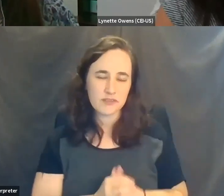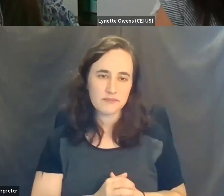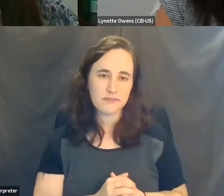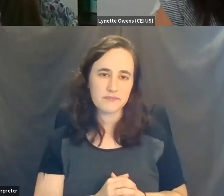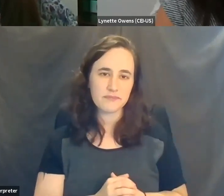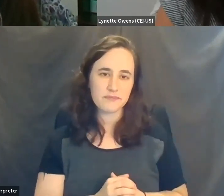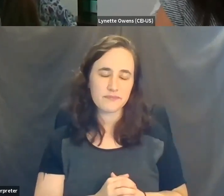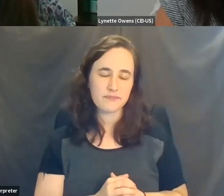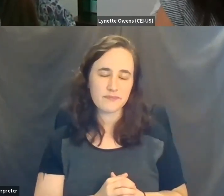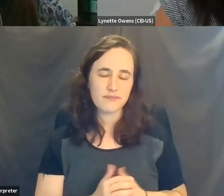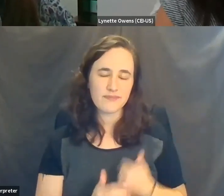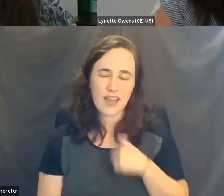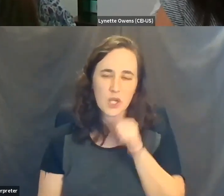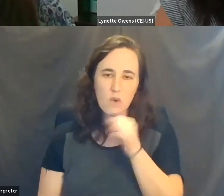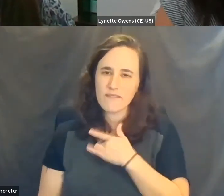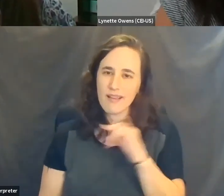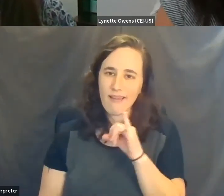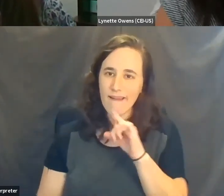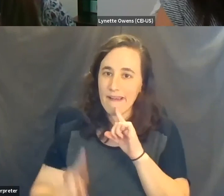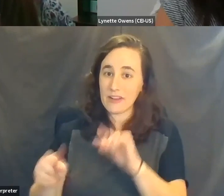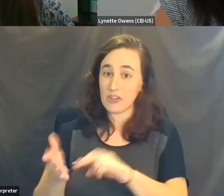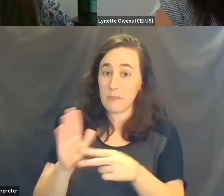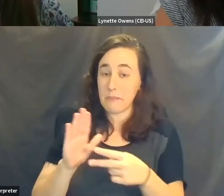I don't think that the answer should be, let's shut down